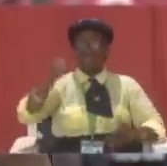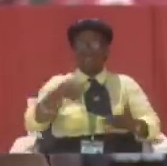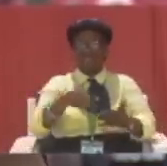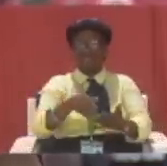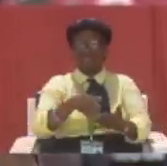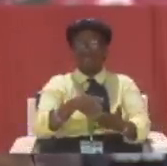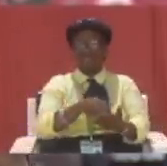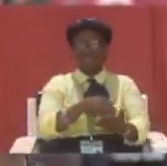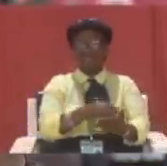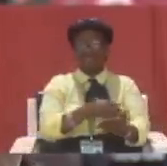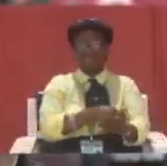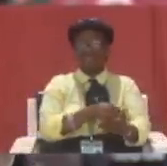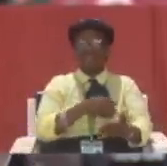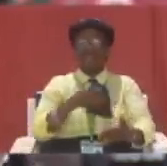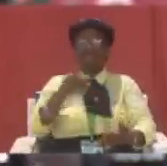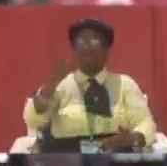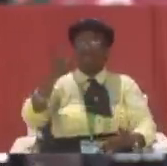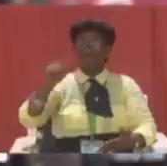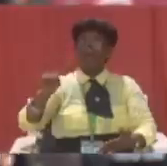parents.